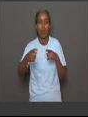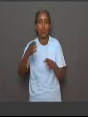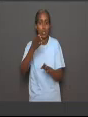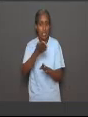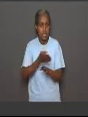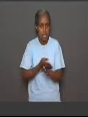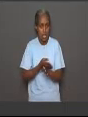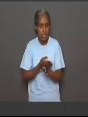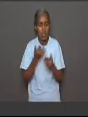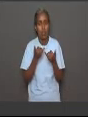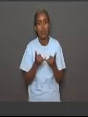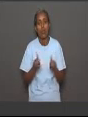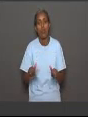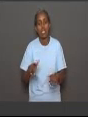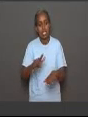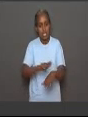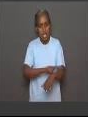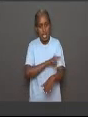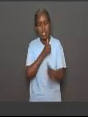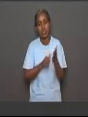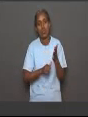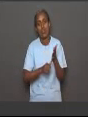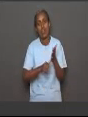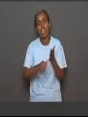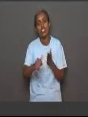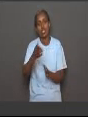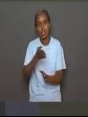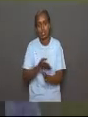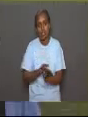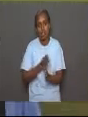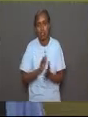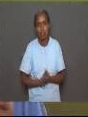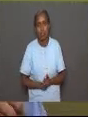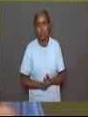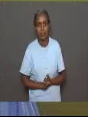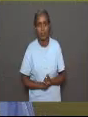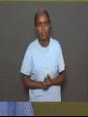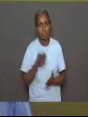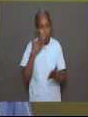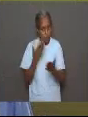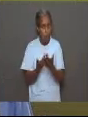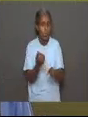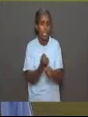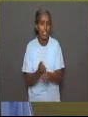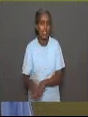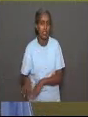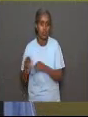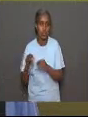side over the length of the adjacent side. Well done,